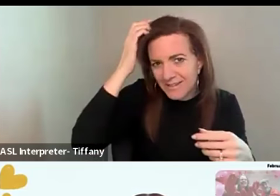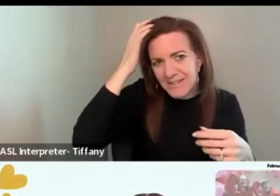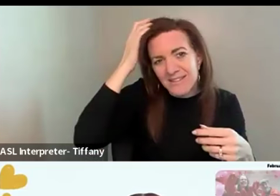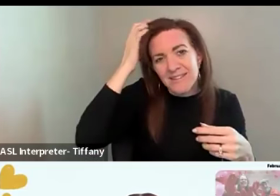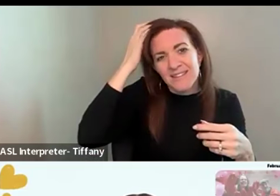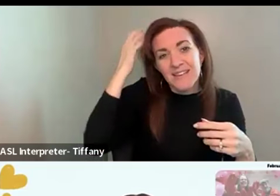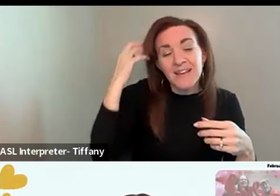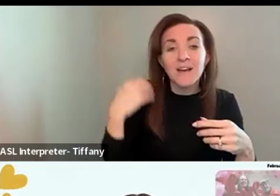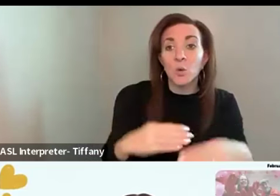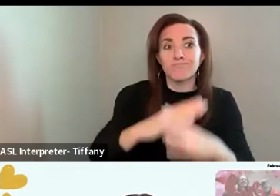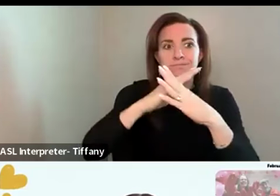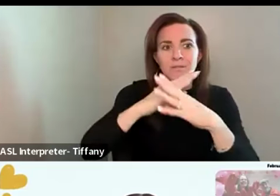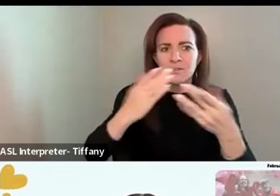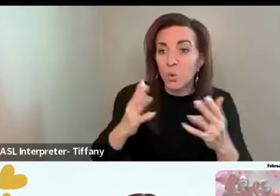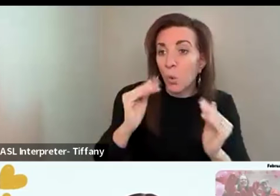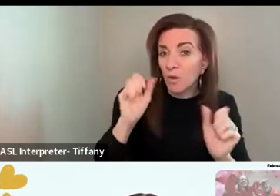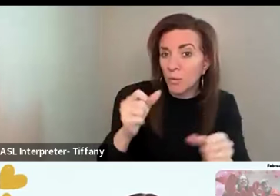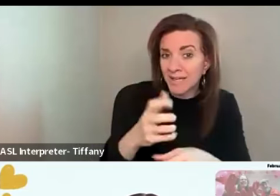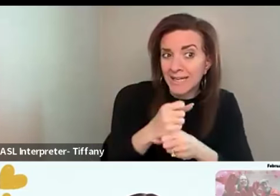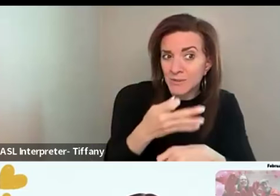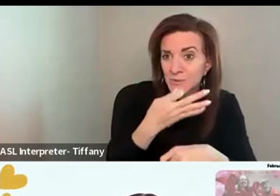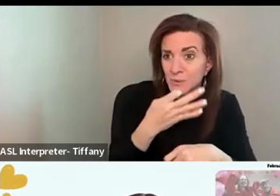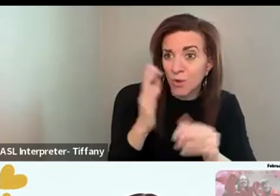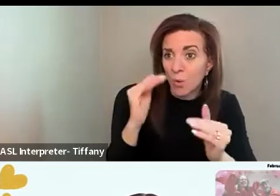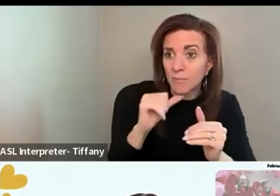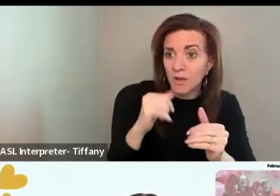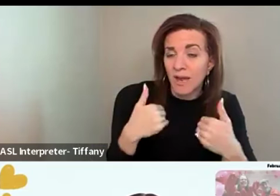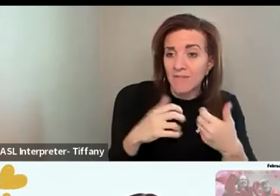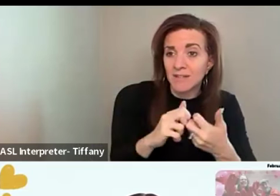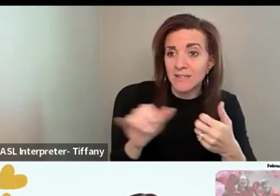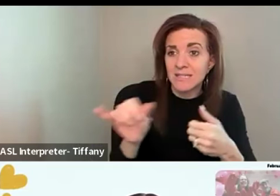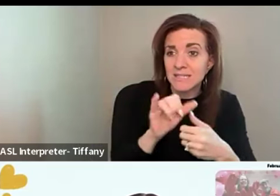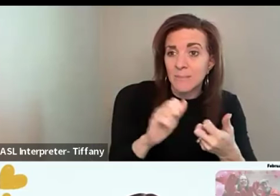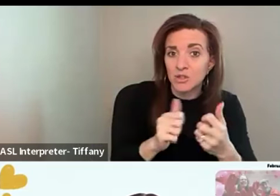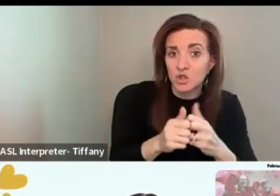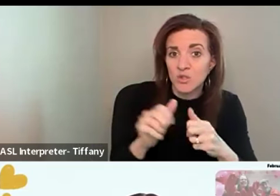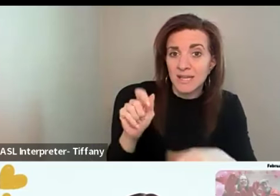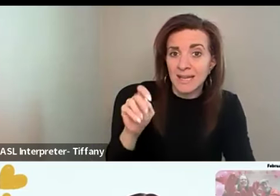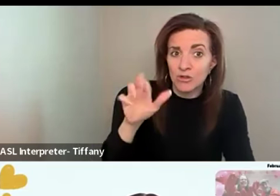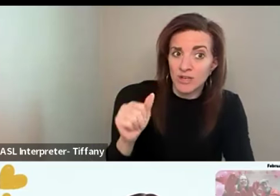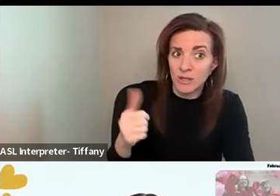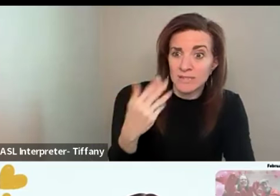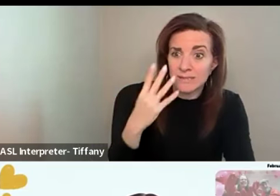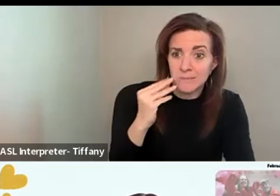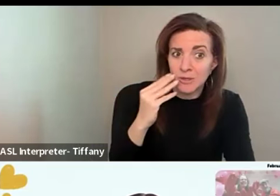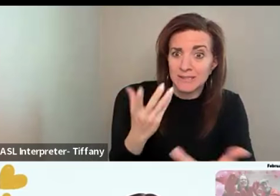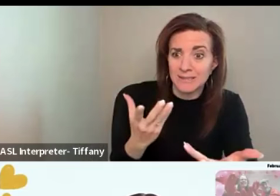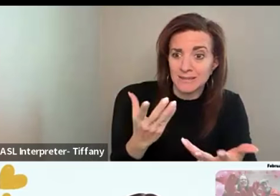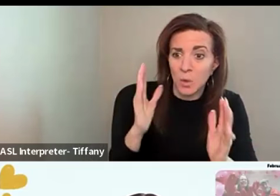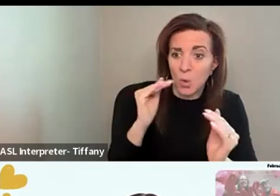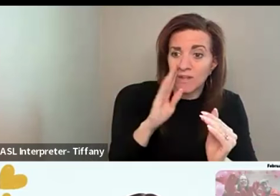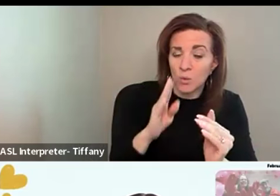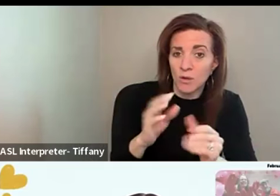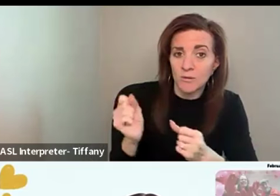wall. So hopefully we'll be able to get it soon, and I hope I'm not having the same issues as Andrea was having. So hopefully we'll get